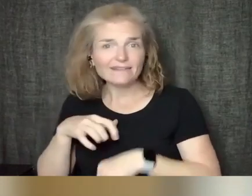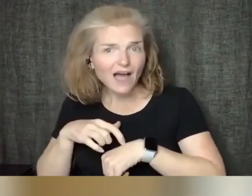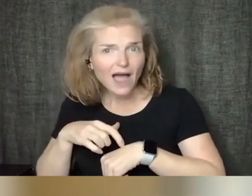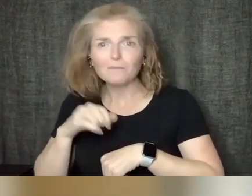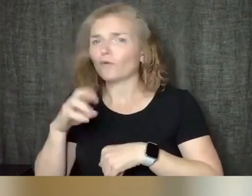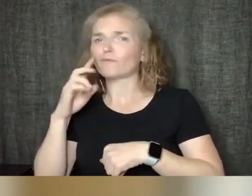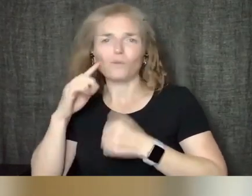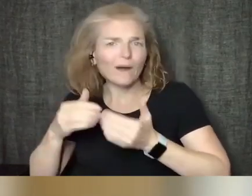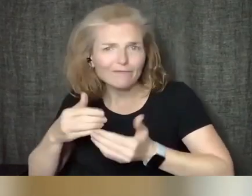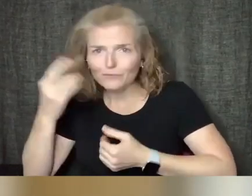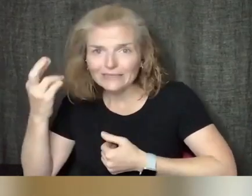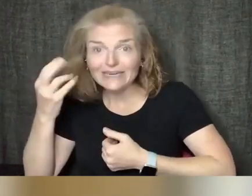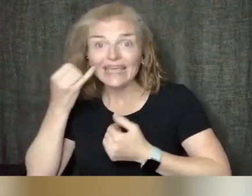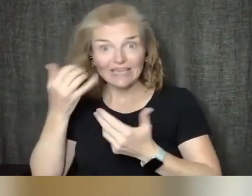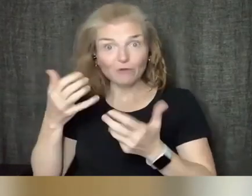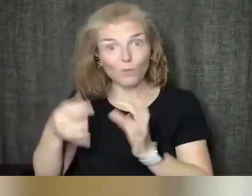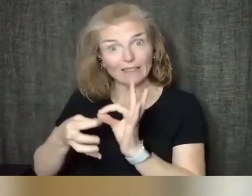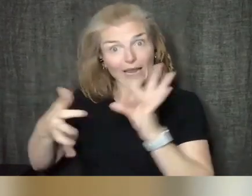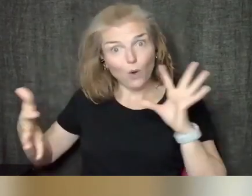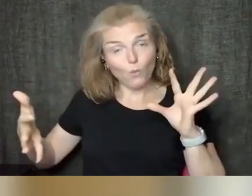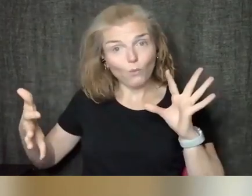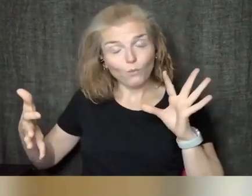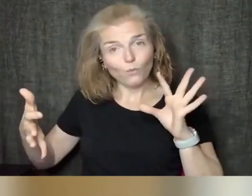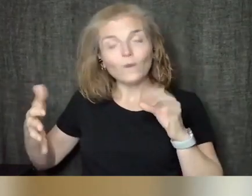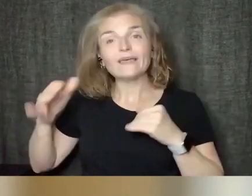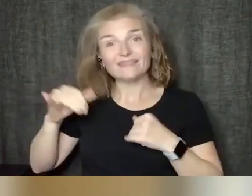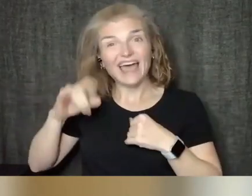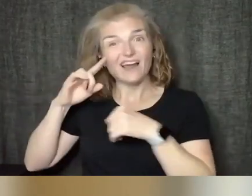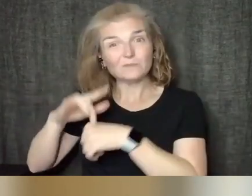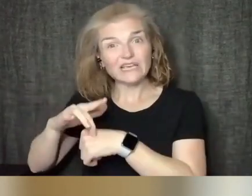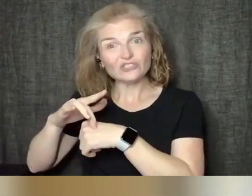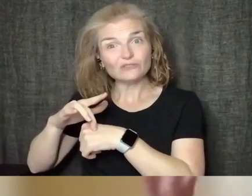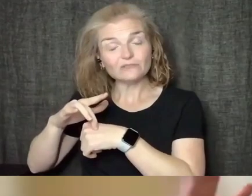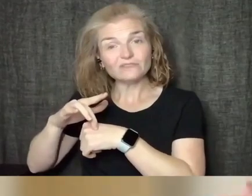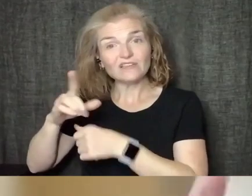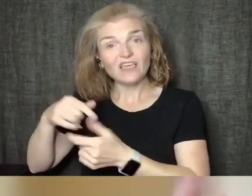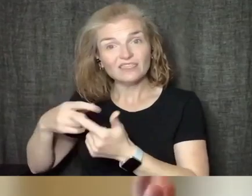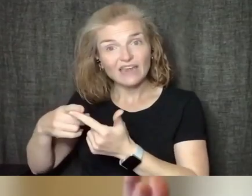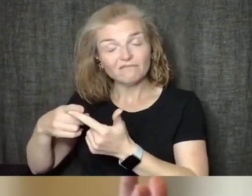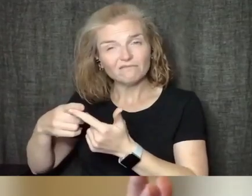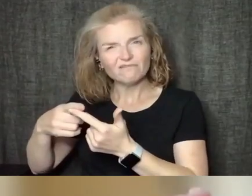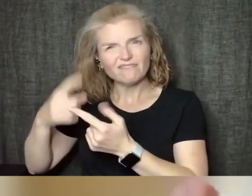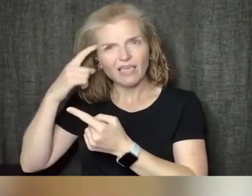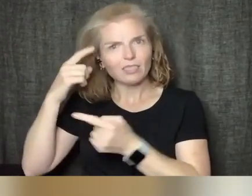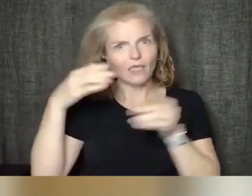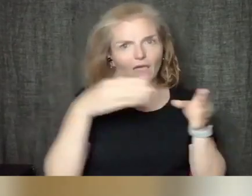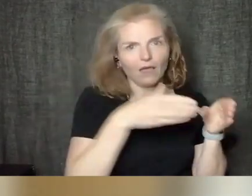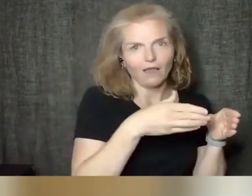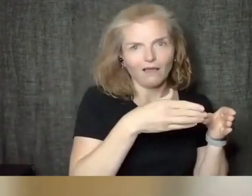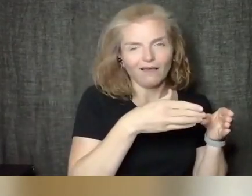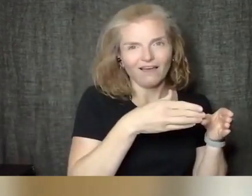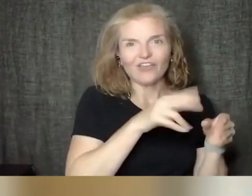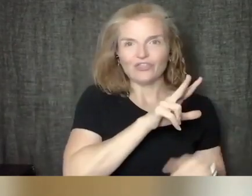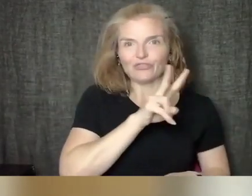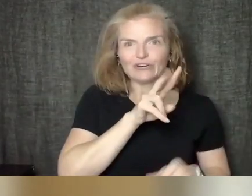for whatever reason, and you want to let go of that obsession, then you think of something like the 32 parts of the